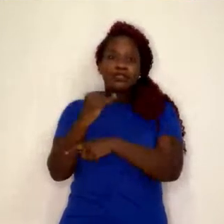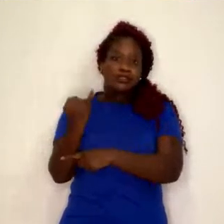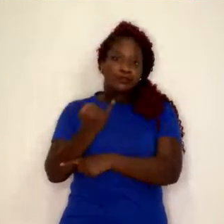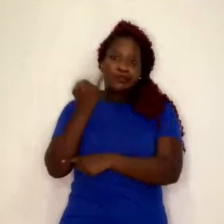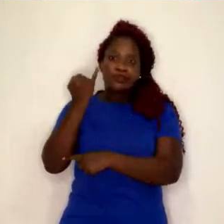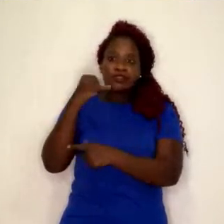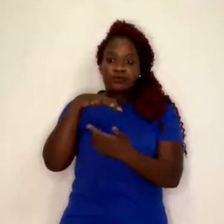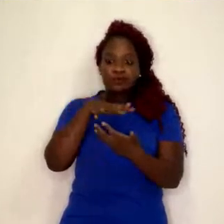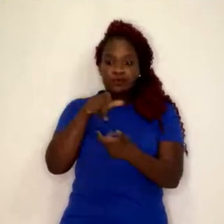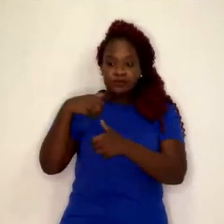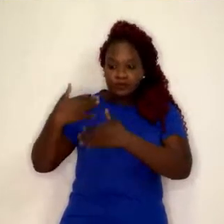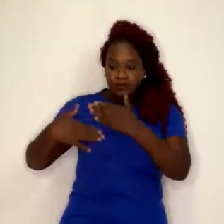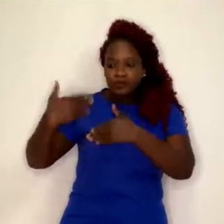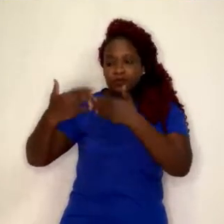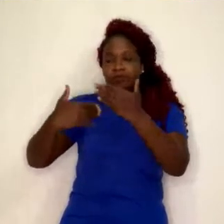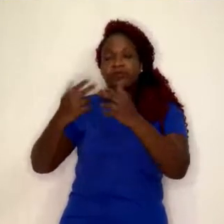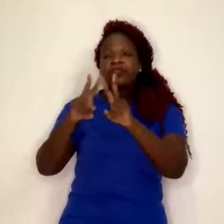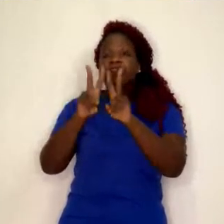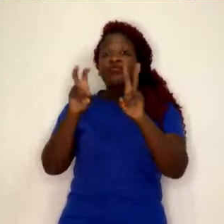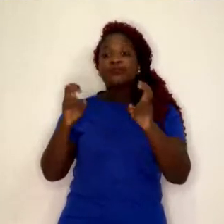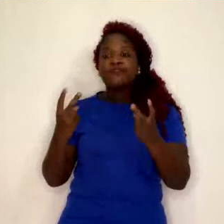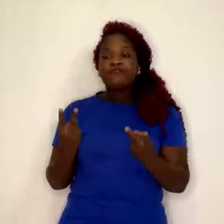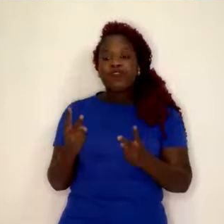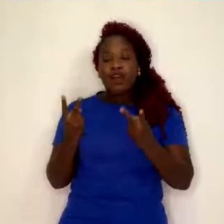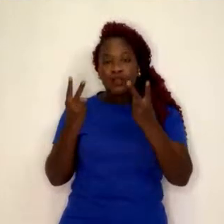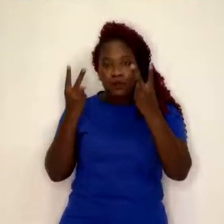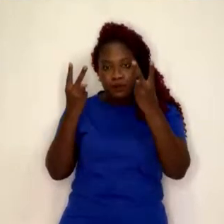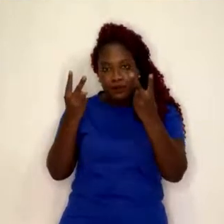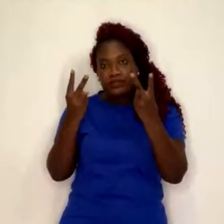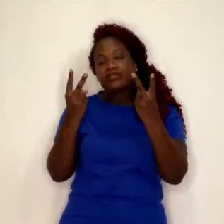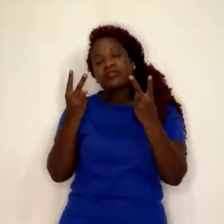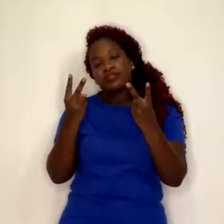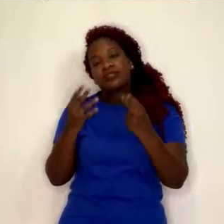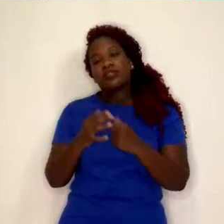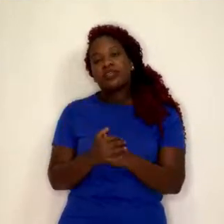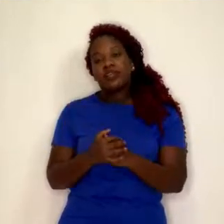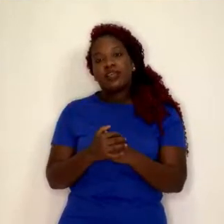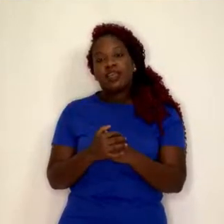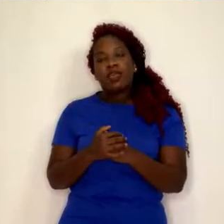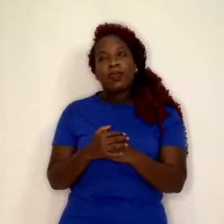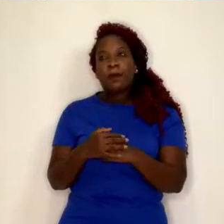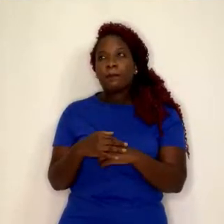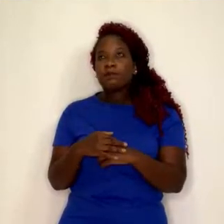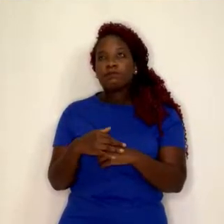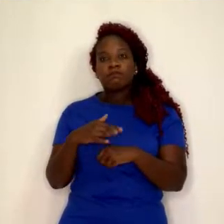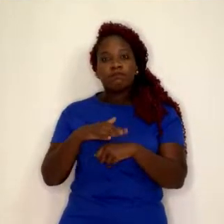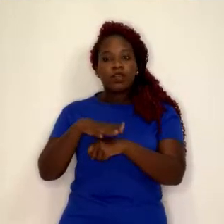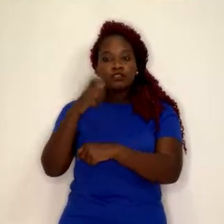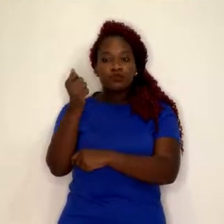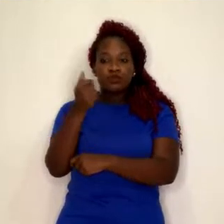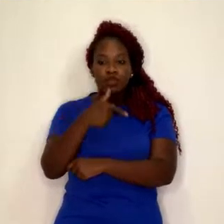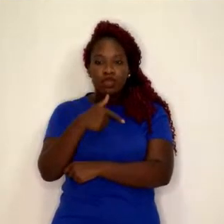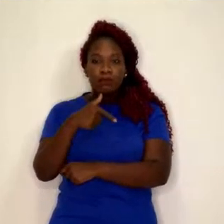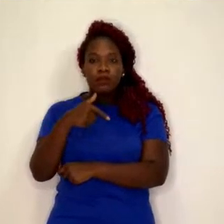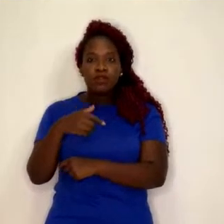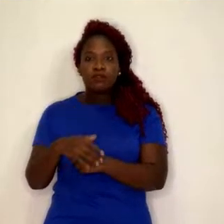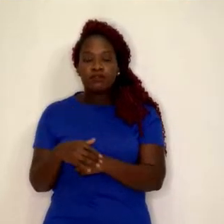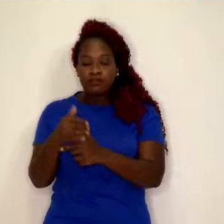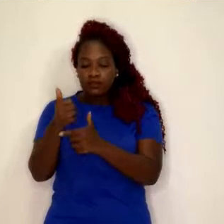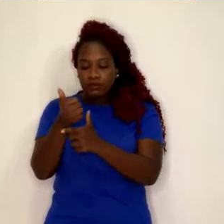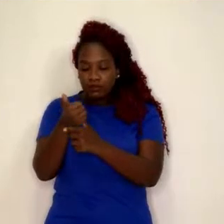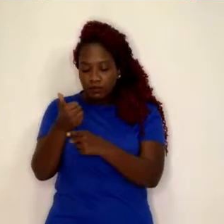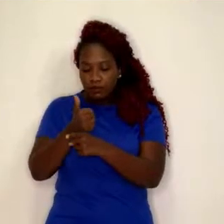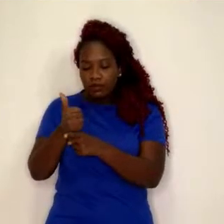humanity so that humanity may advance, the dimension of values that go beyond